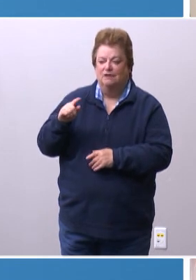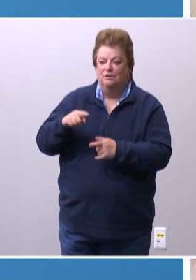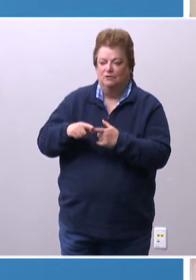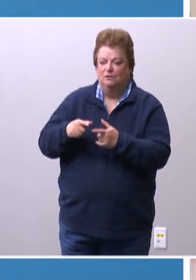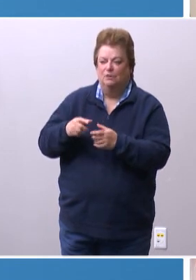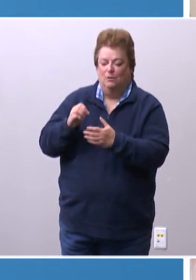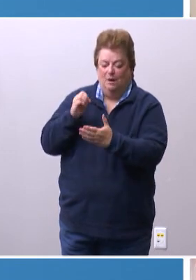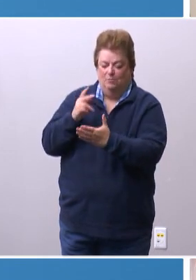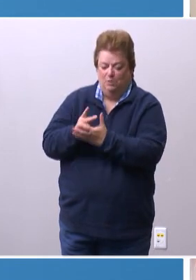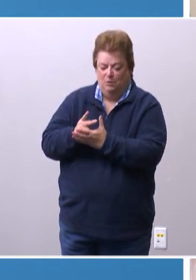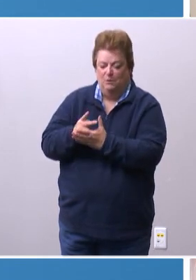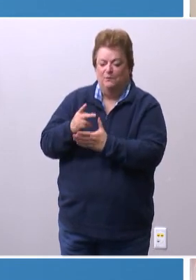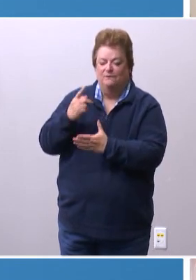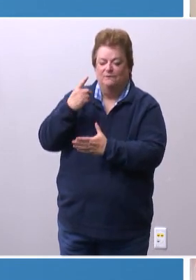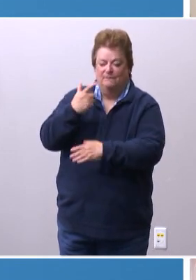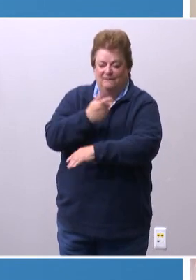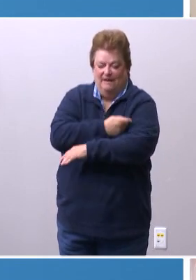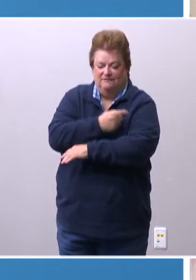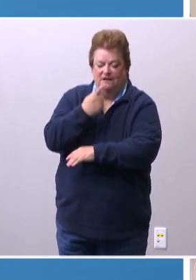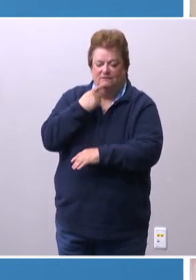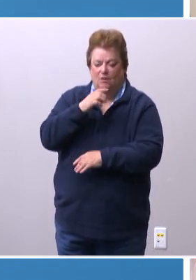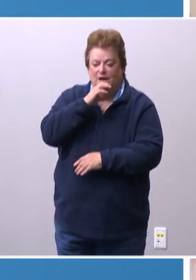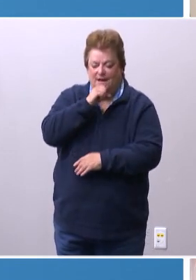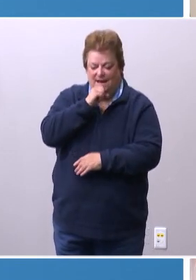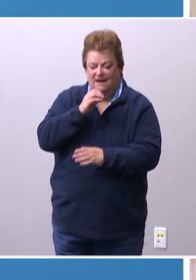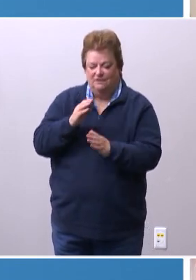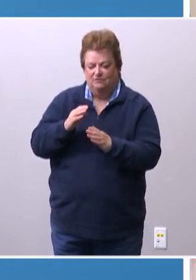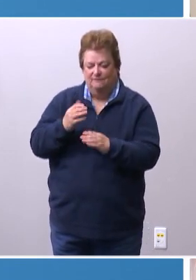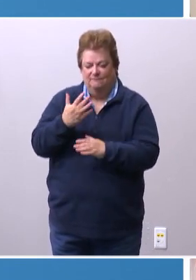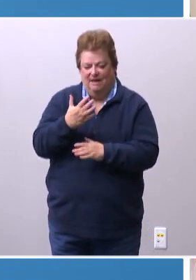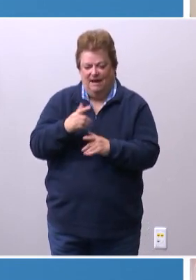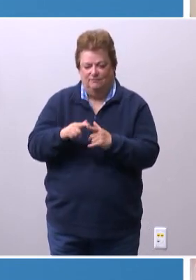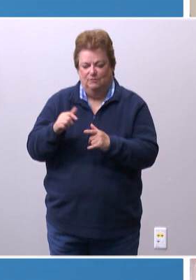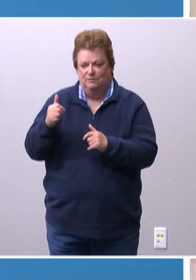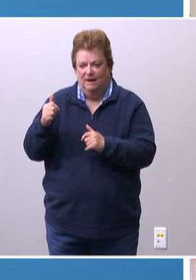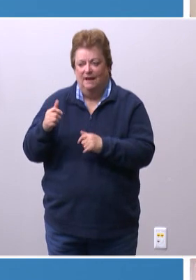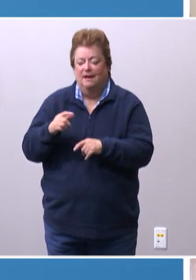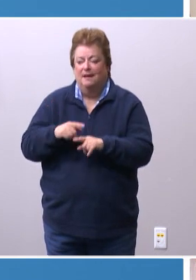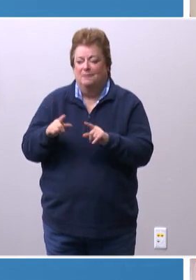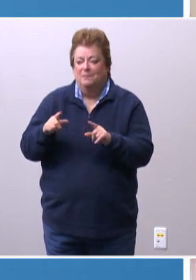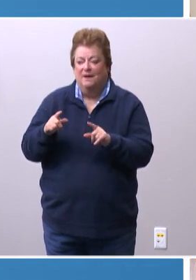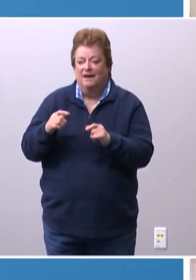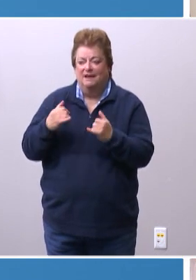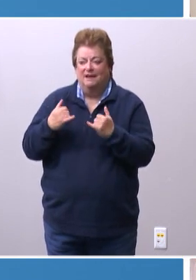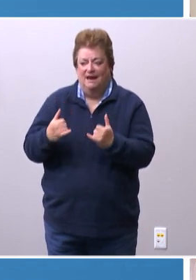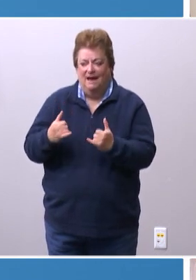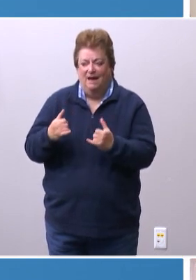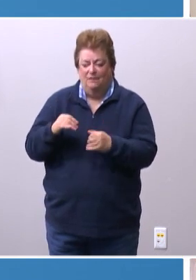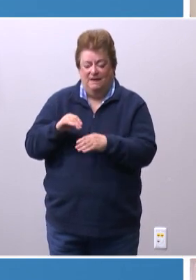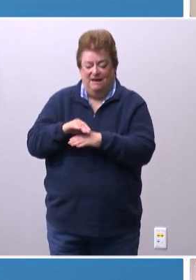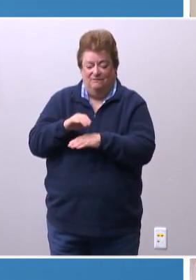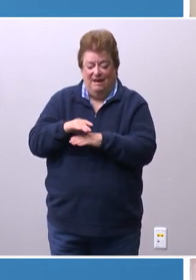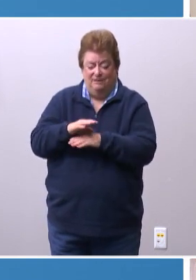of COVID-19 vaccine for children in this age group. The FDA's advisory panel is meeting today.